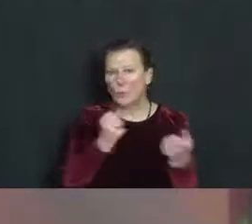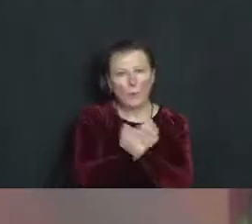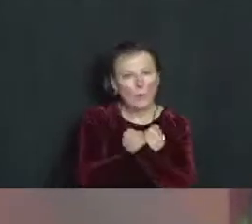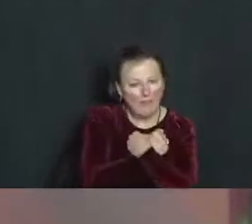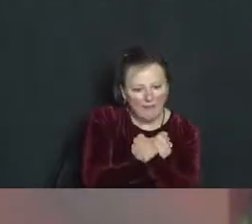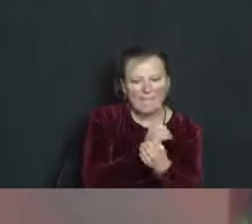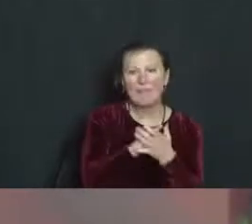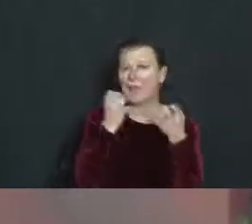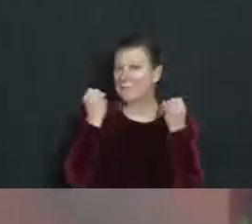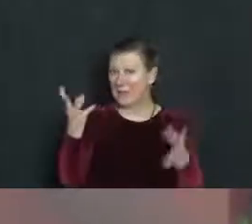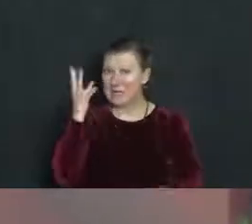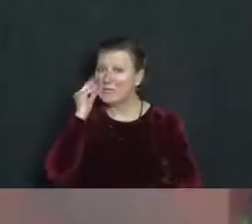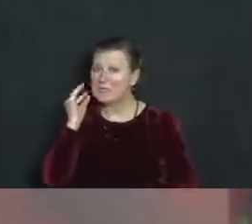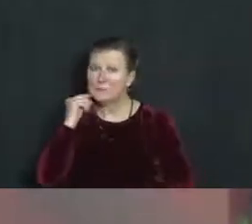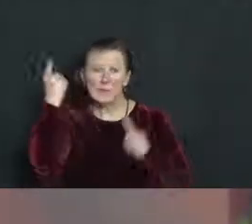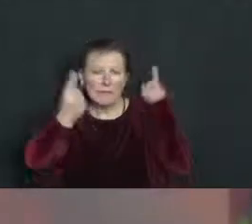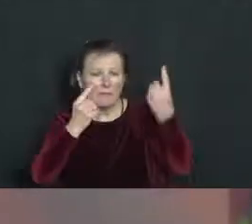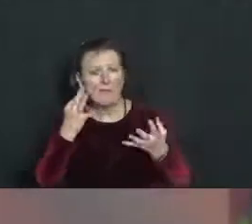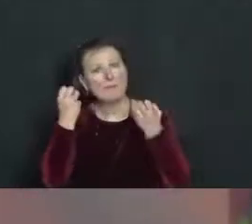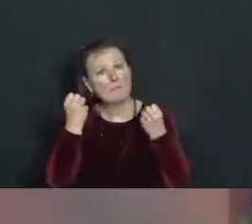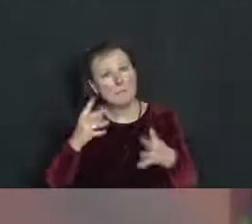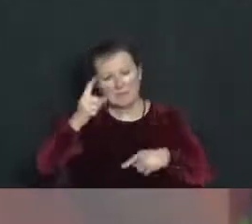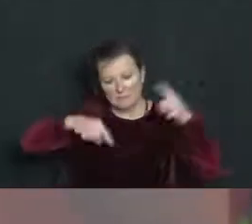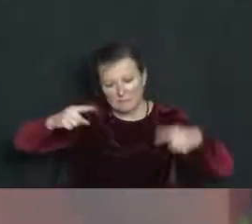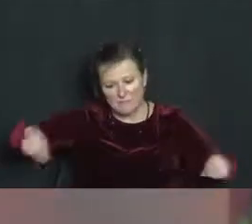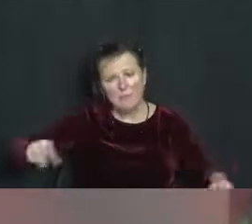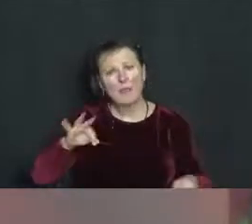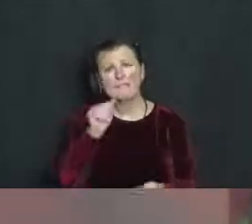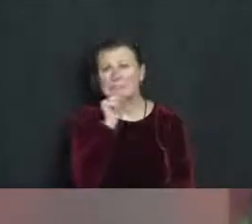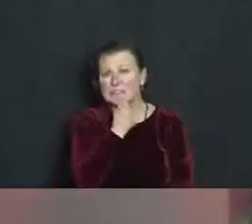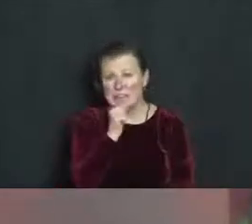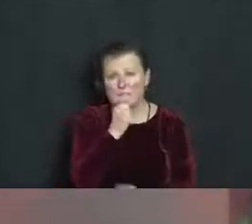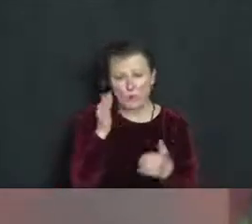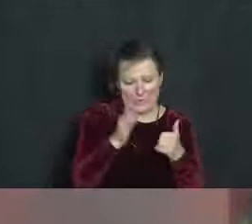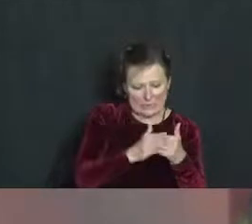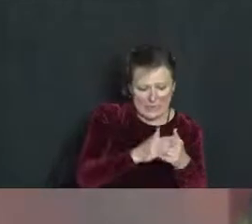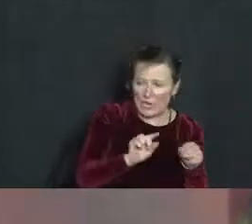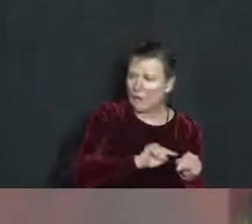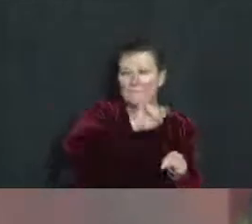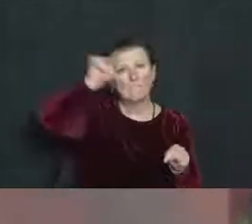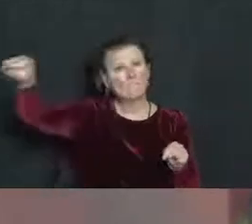experience. Consider the many forms of suffering, near and far,